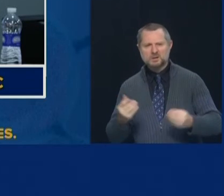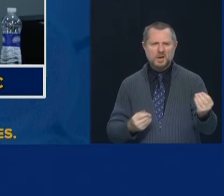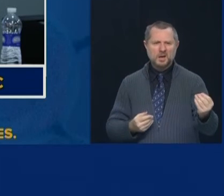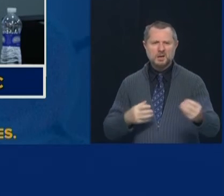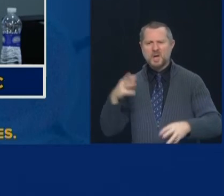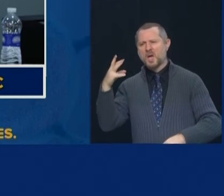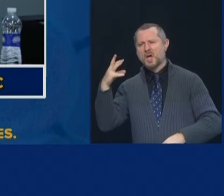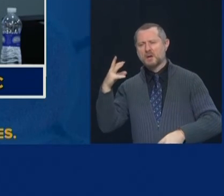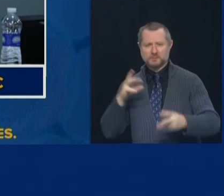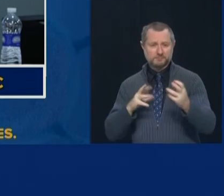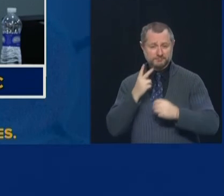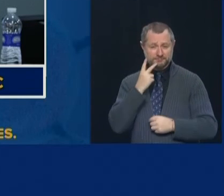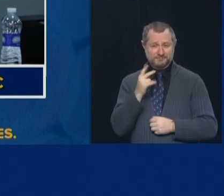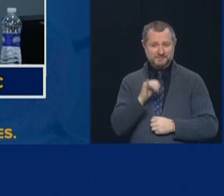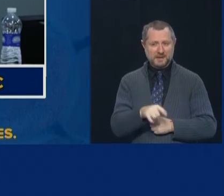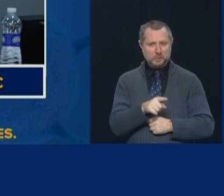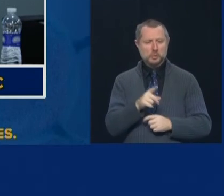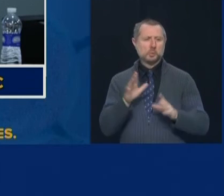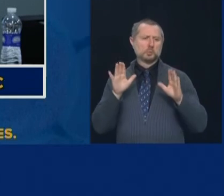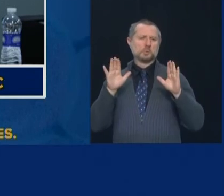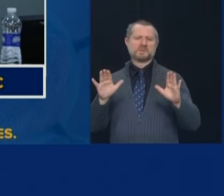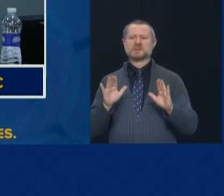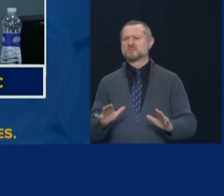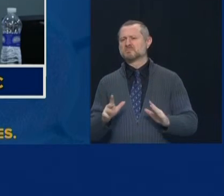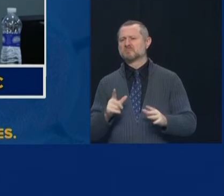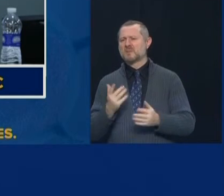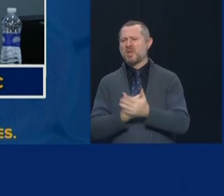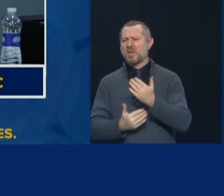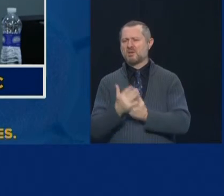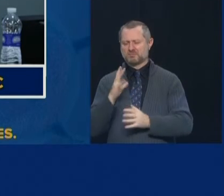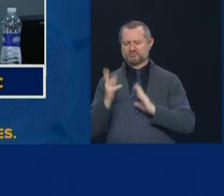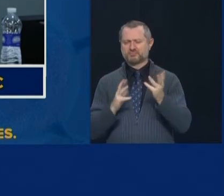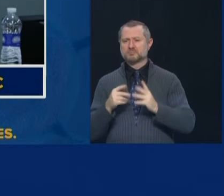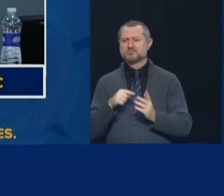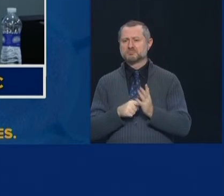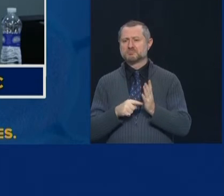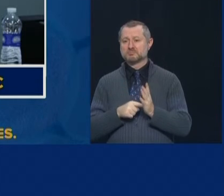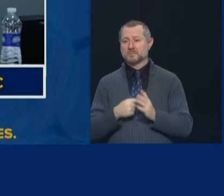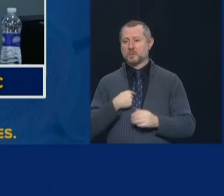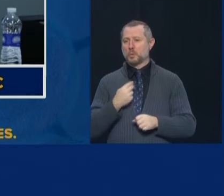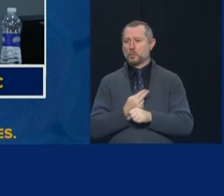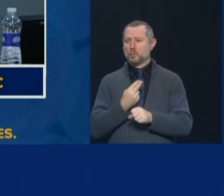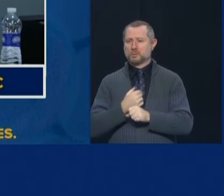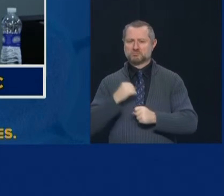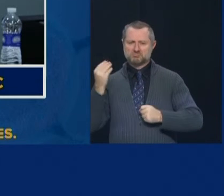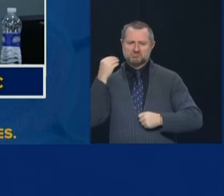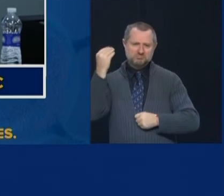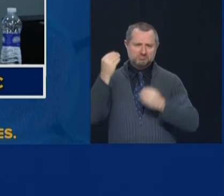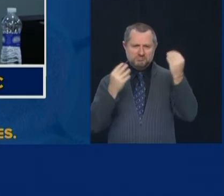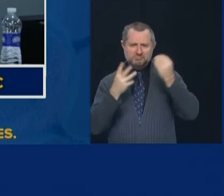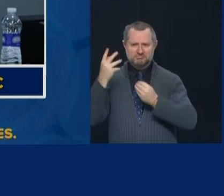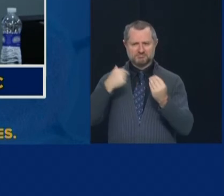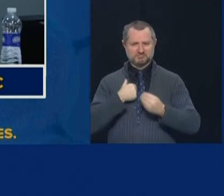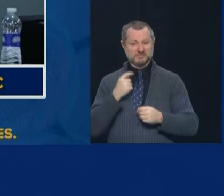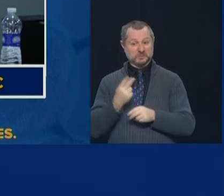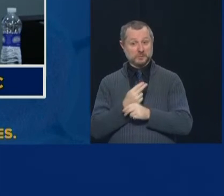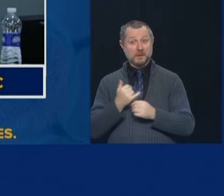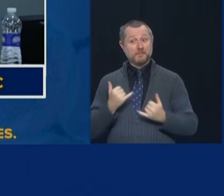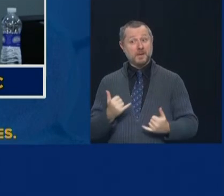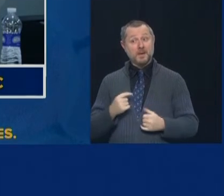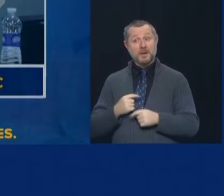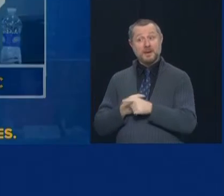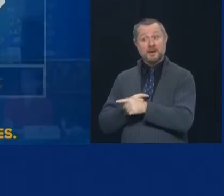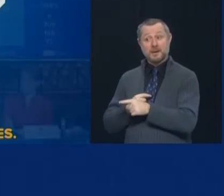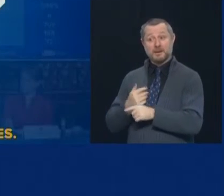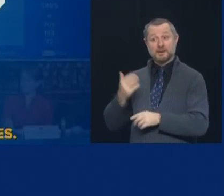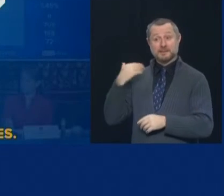which is a good way to communicate using the hands. I use hand gestures also. But they were very helpful in the first tranche, and I